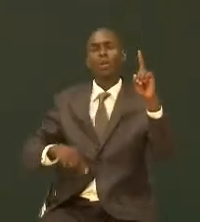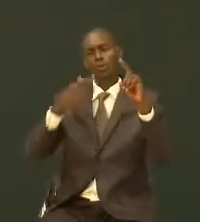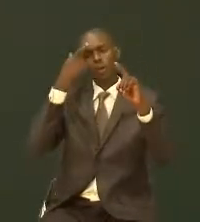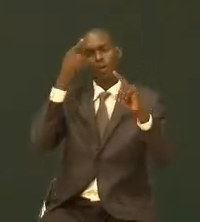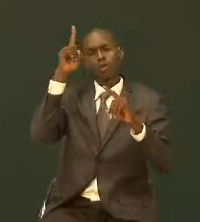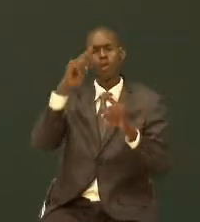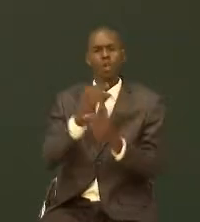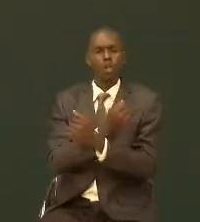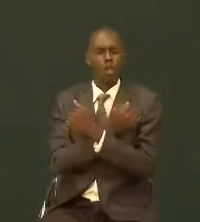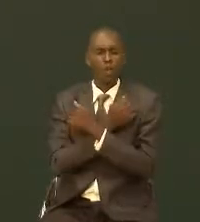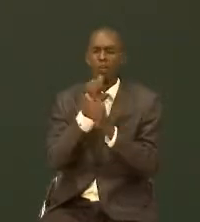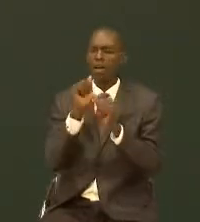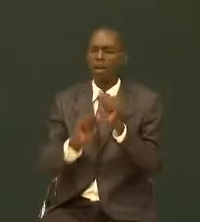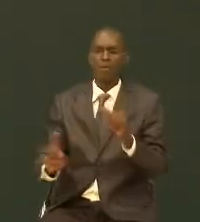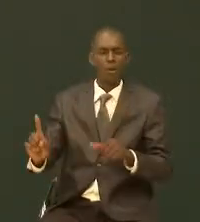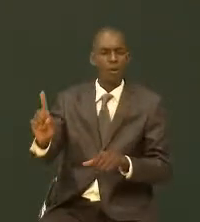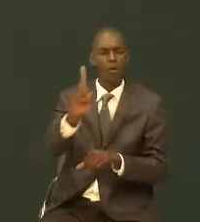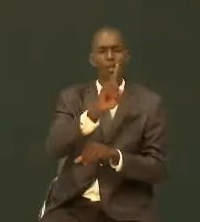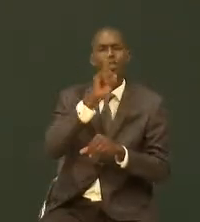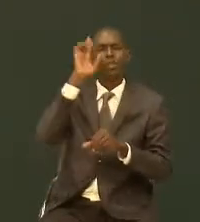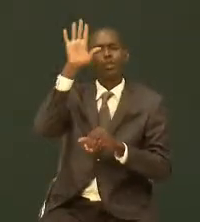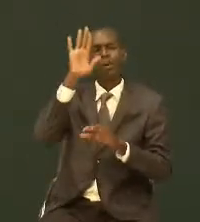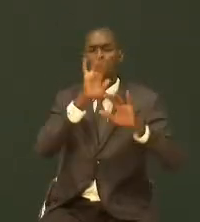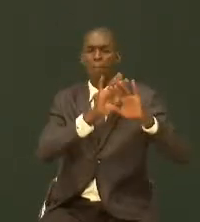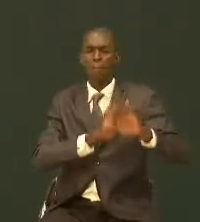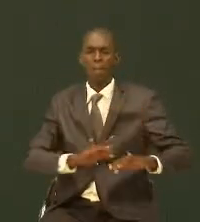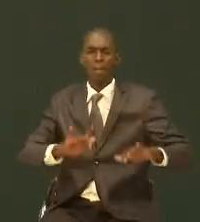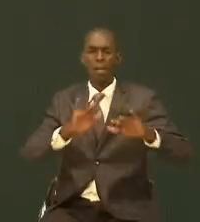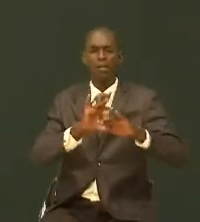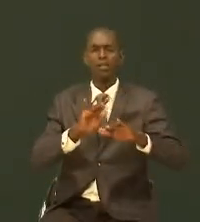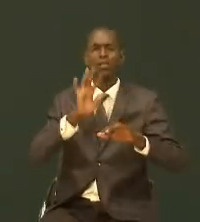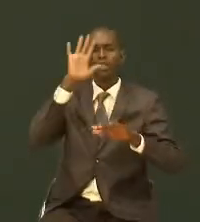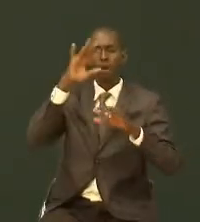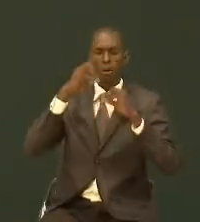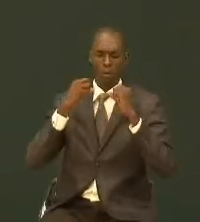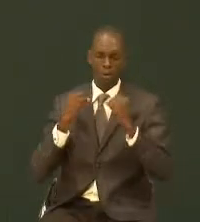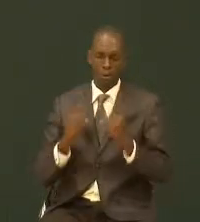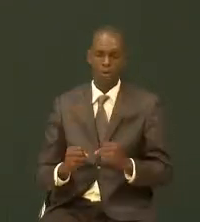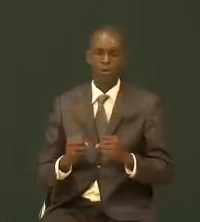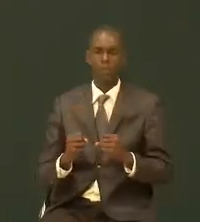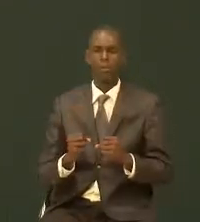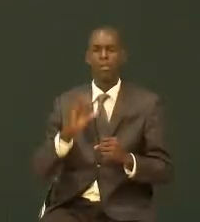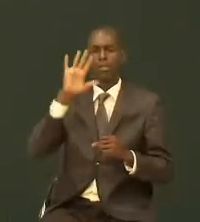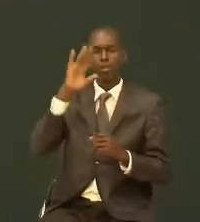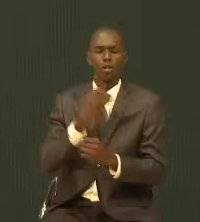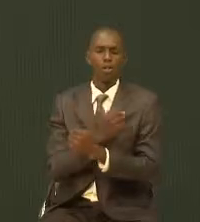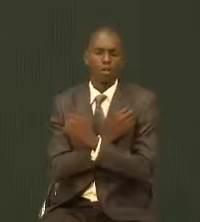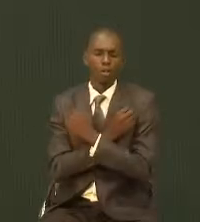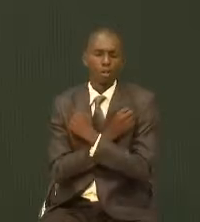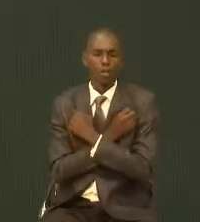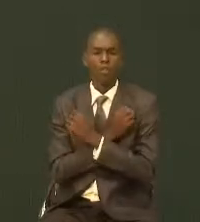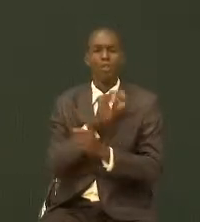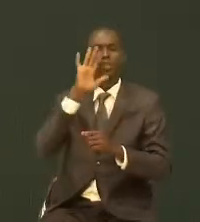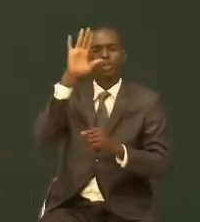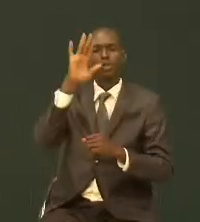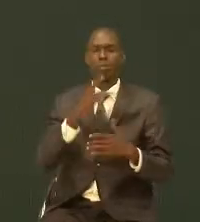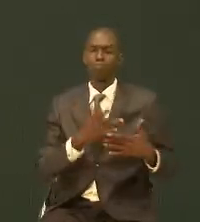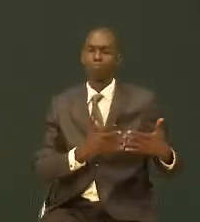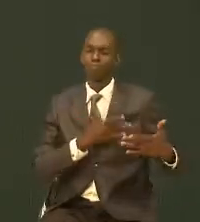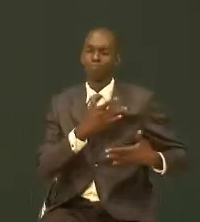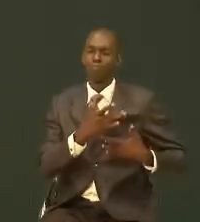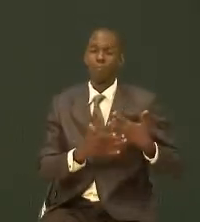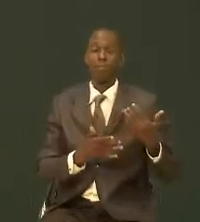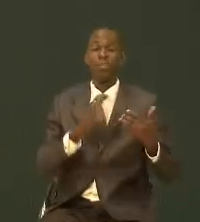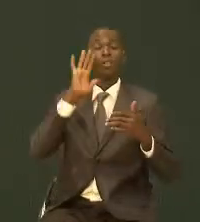everyone and your mercy are your power are your love are your compassion and your